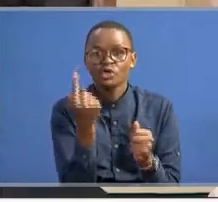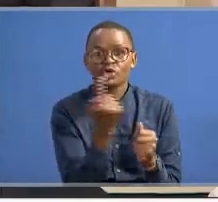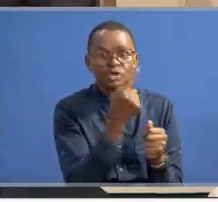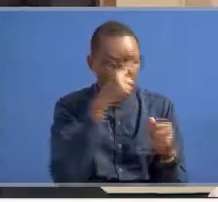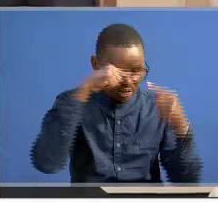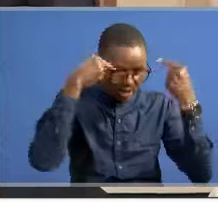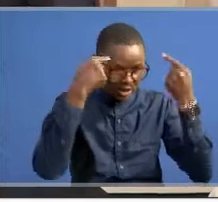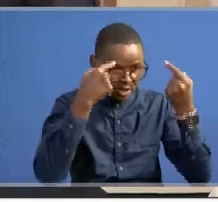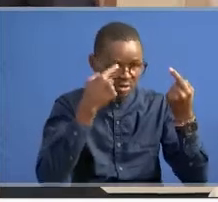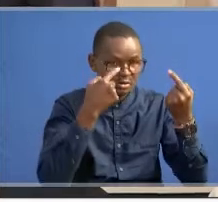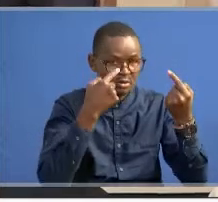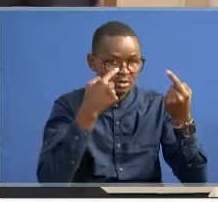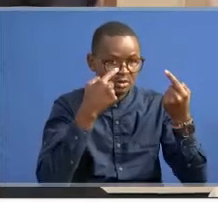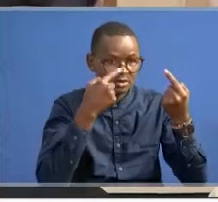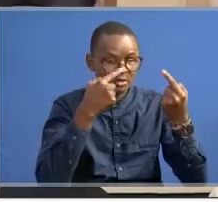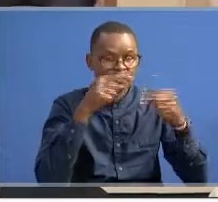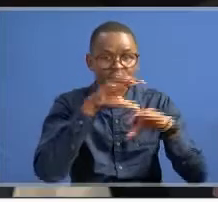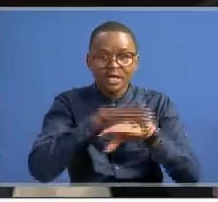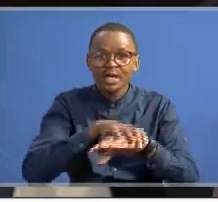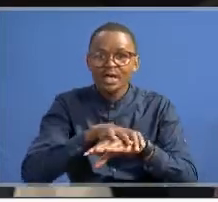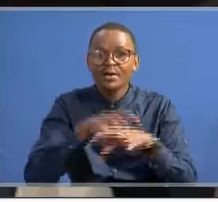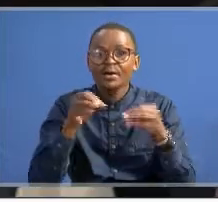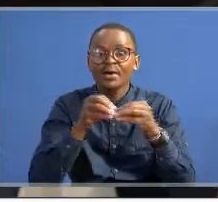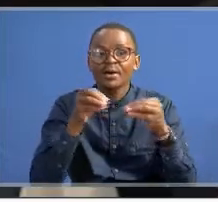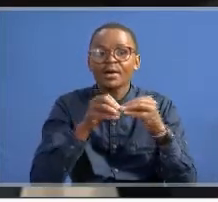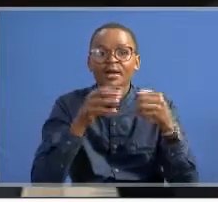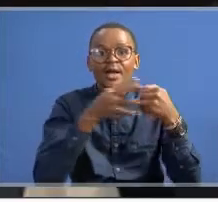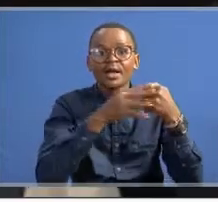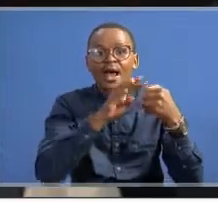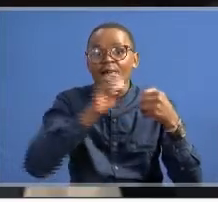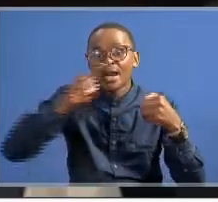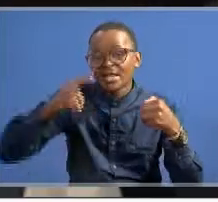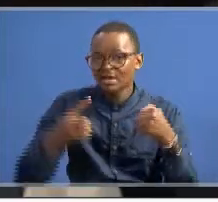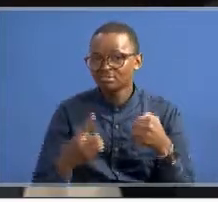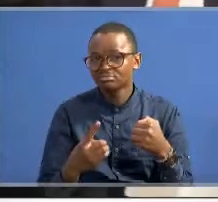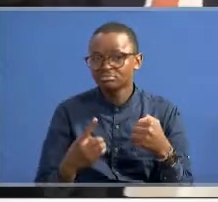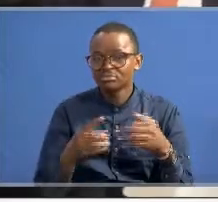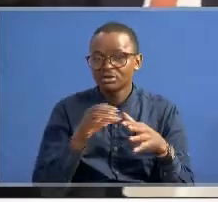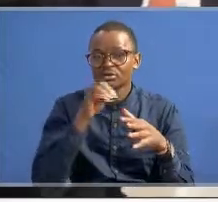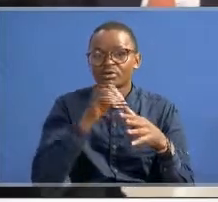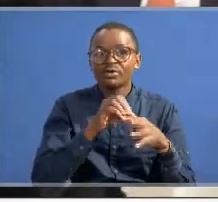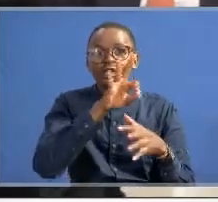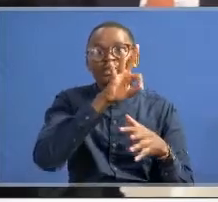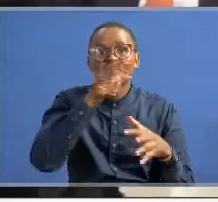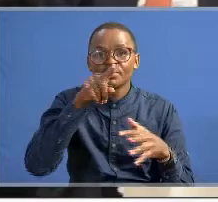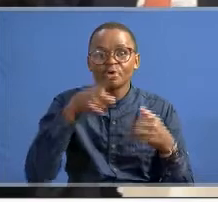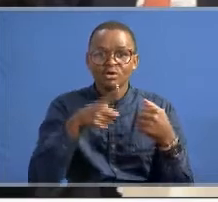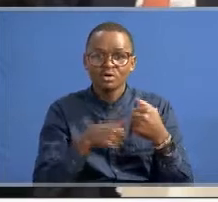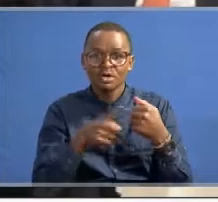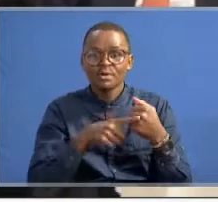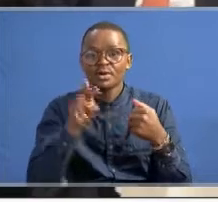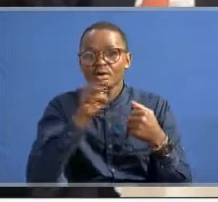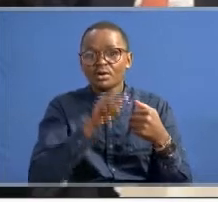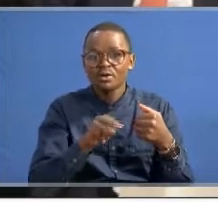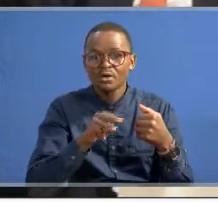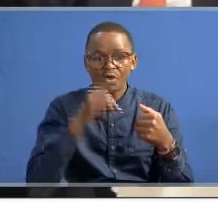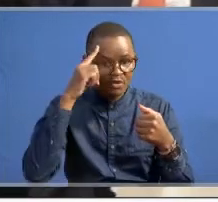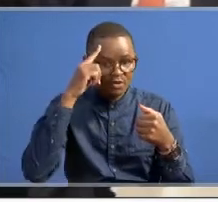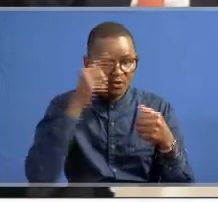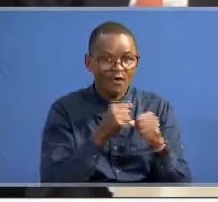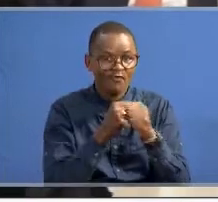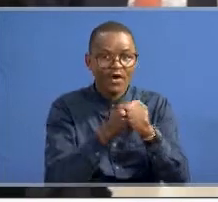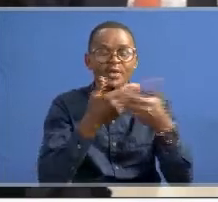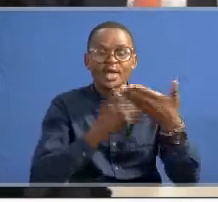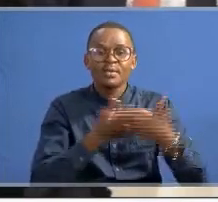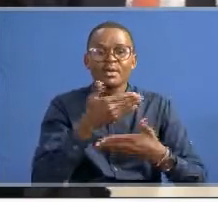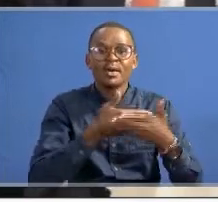successful group or candidate to receive a total sum of 900,000 shillings or 3.6 million shillings for funding